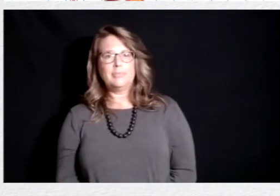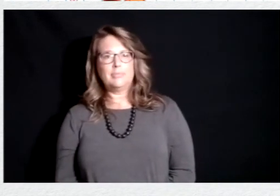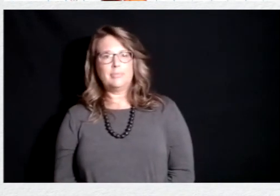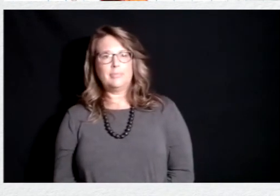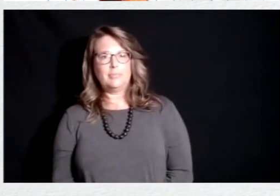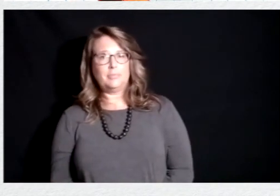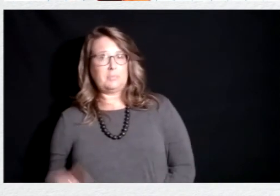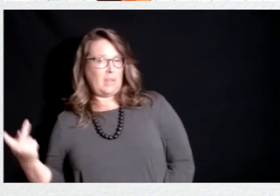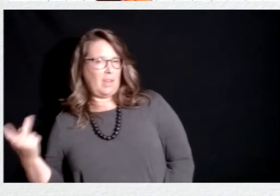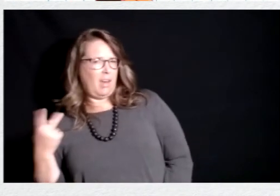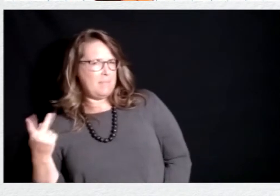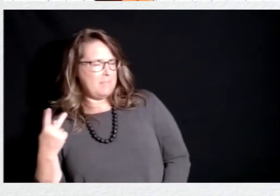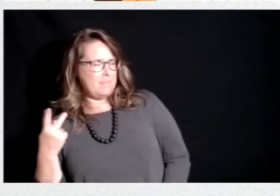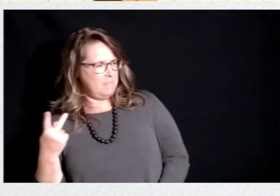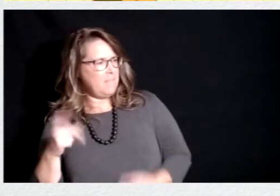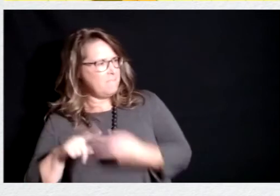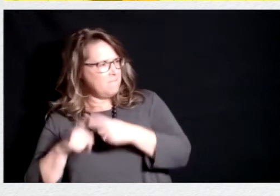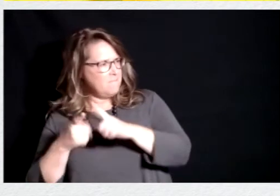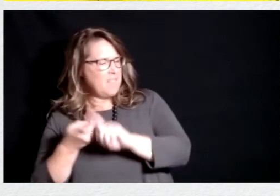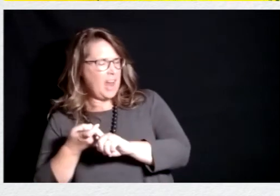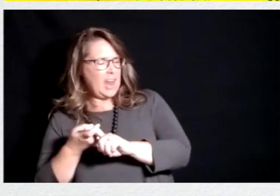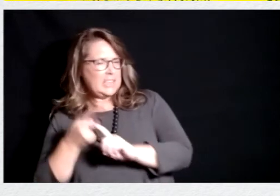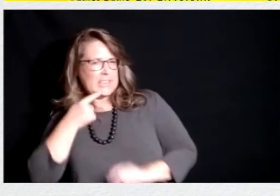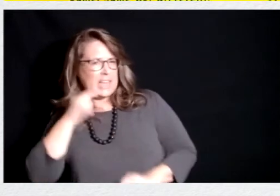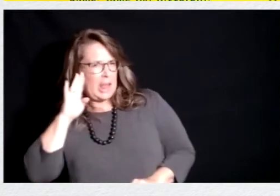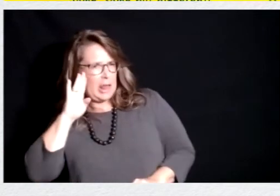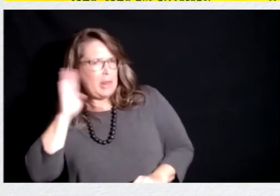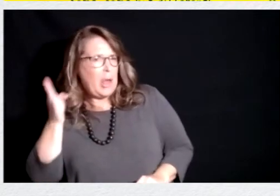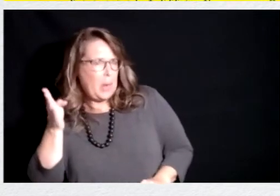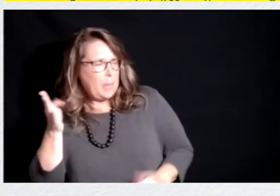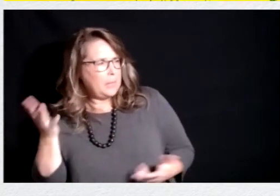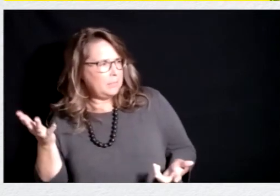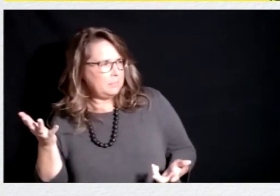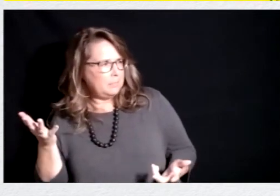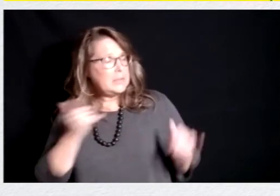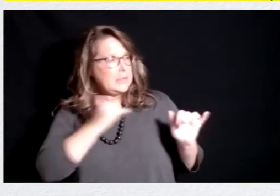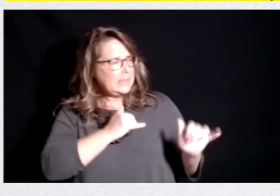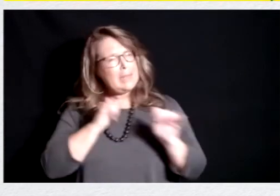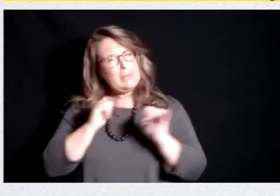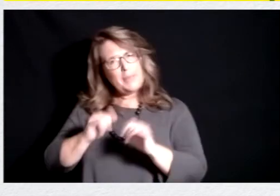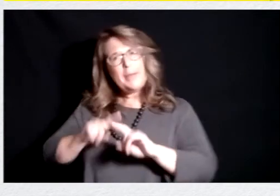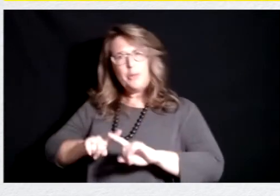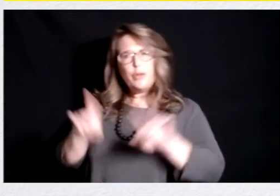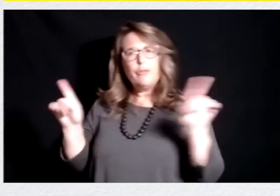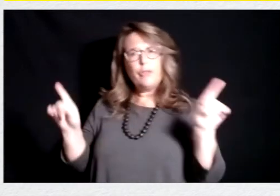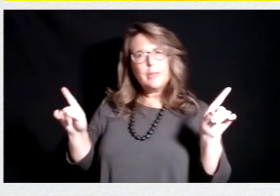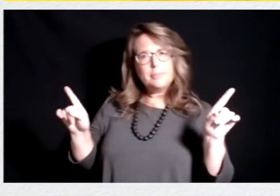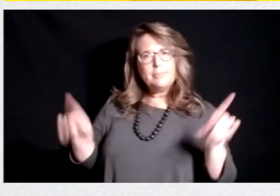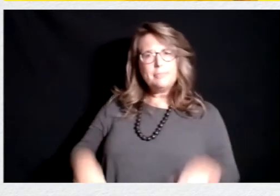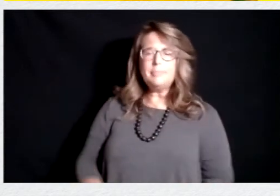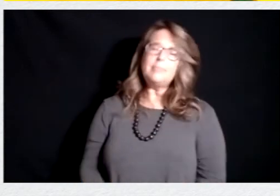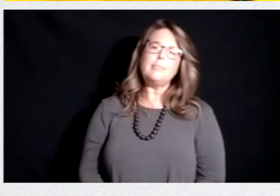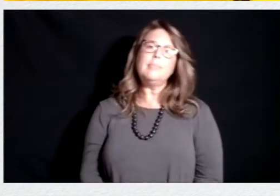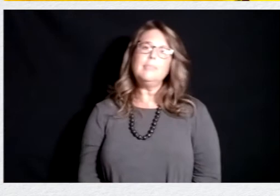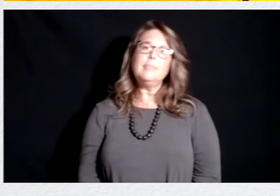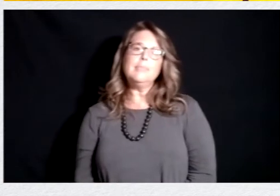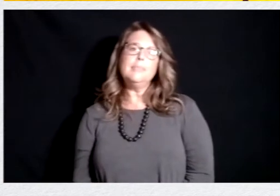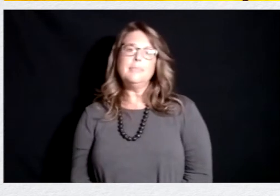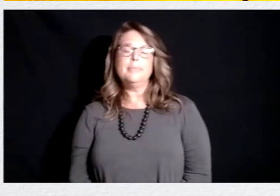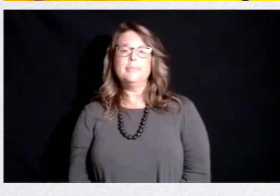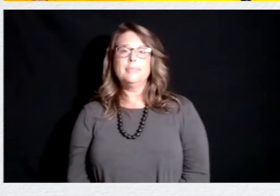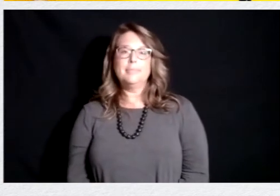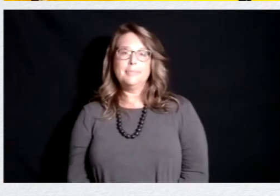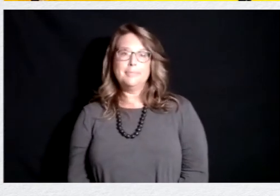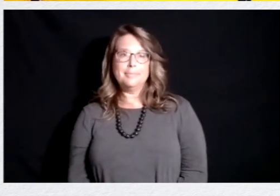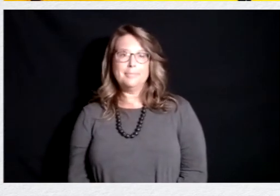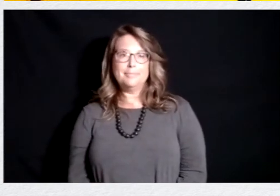This is how my friends and I say hello. Same, same, but different. Así es como mis amigos y yo